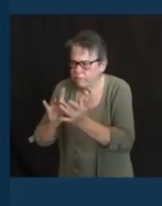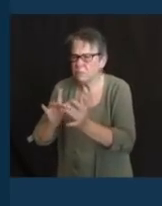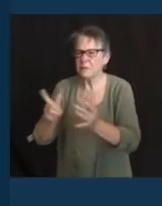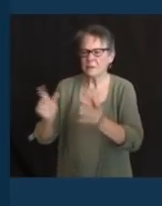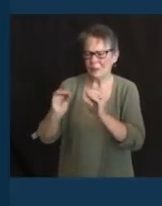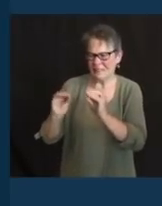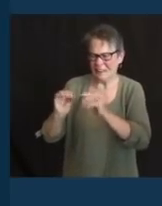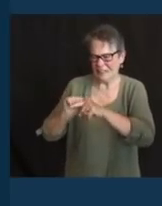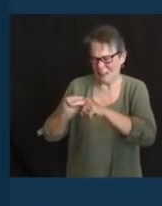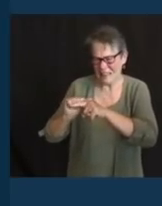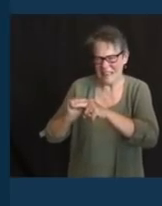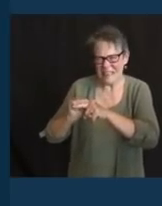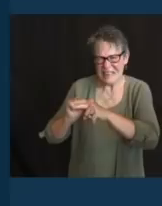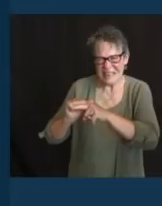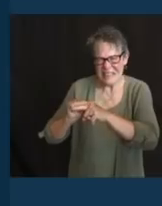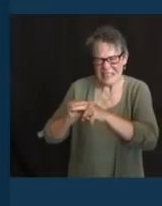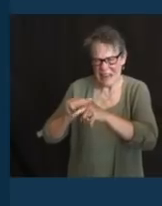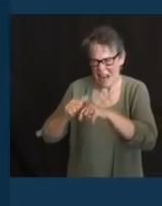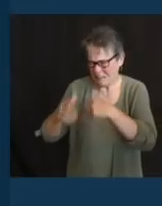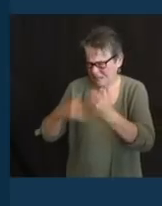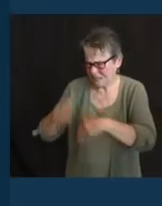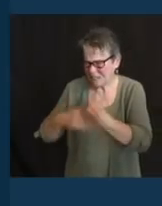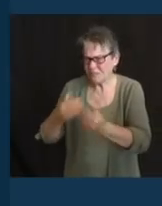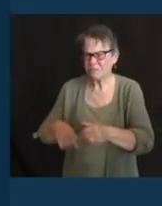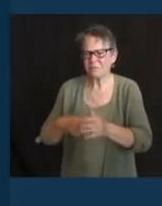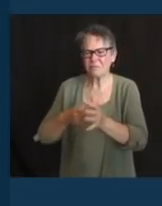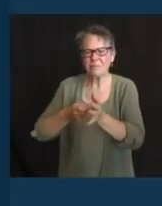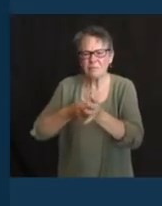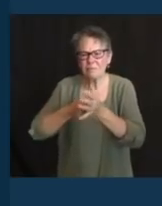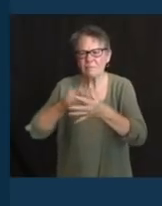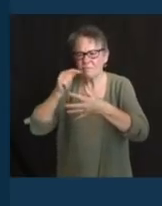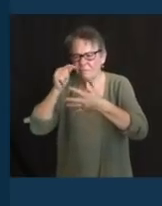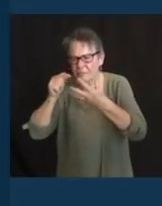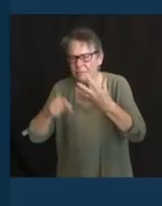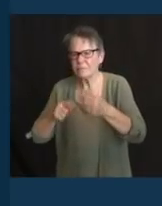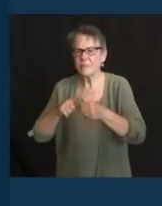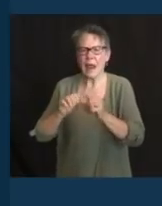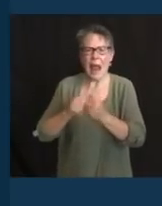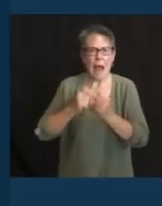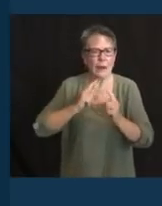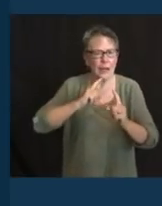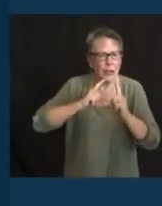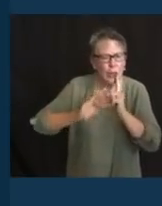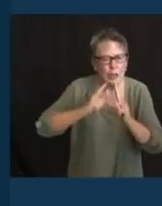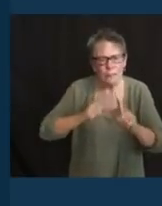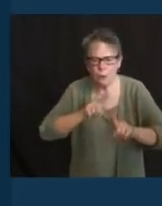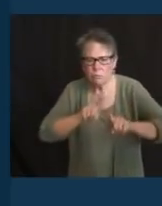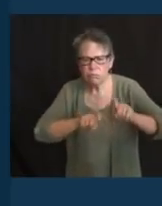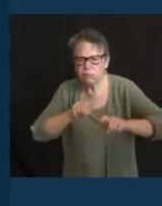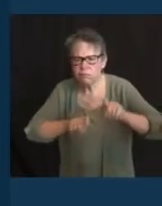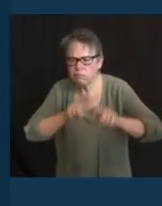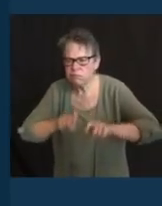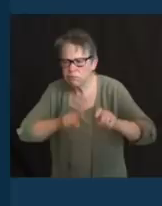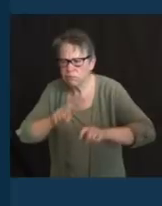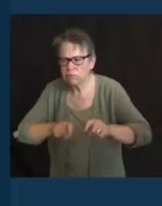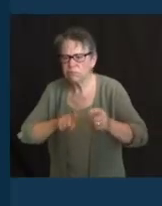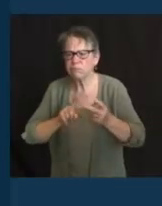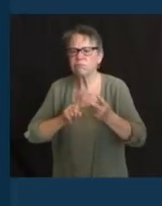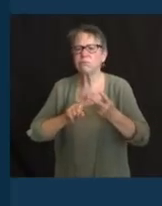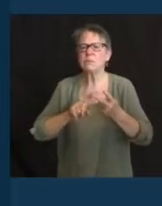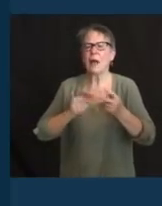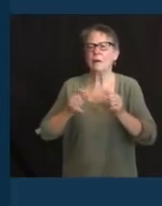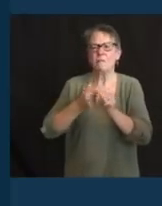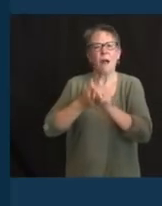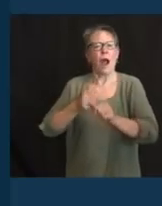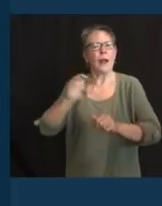on interview skills, ethics, and privacy will each be central in their training. We